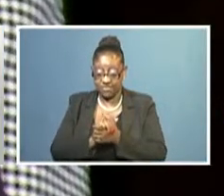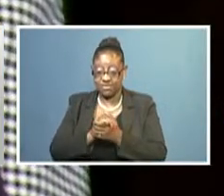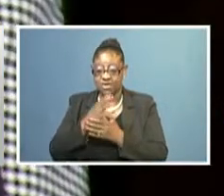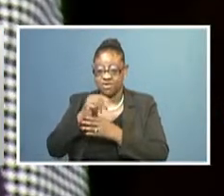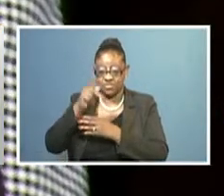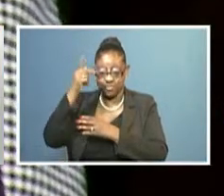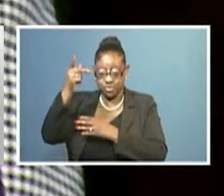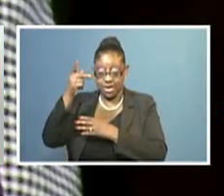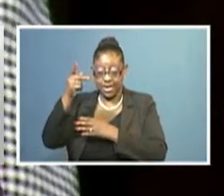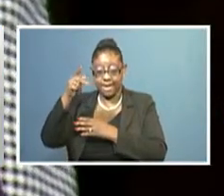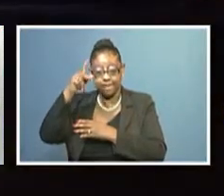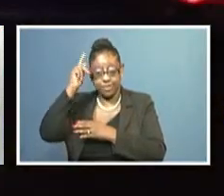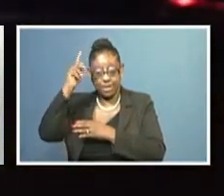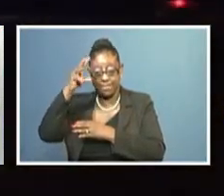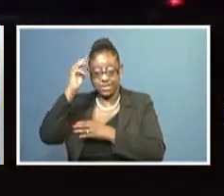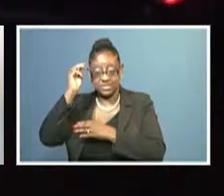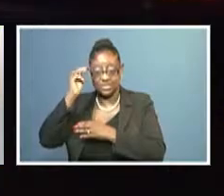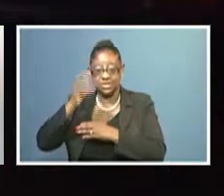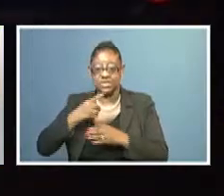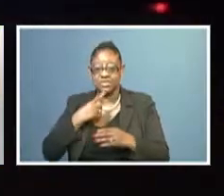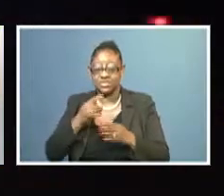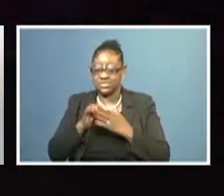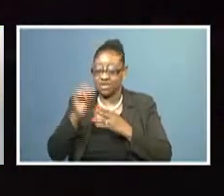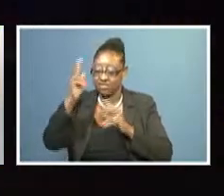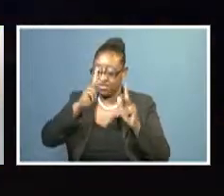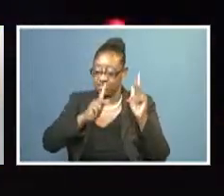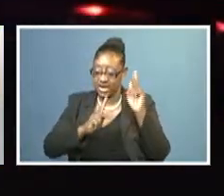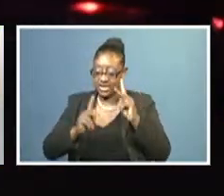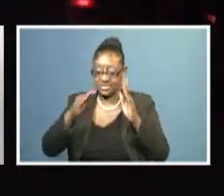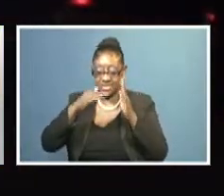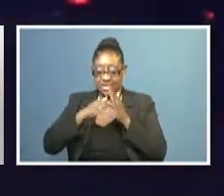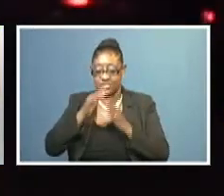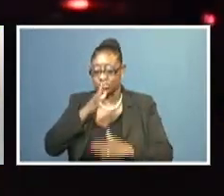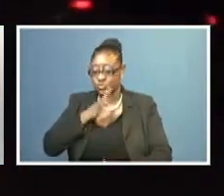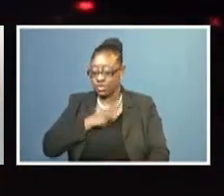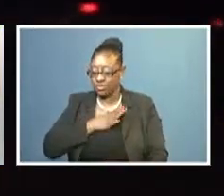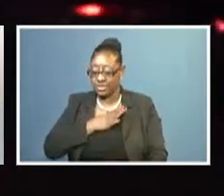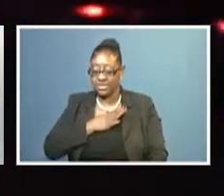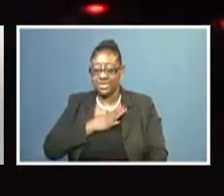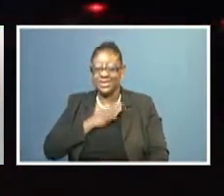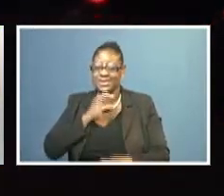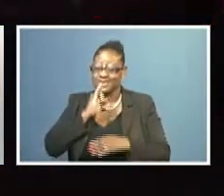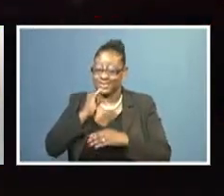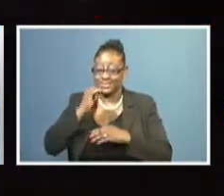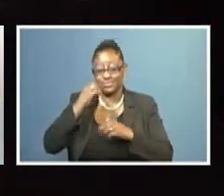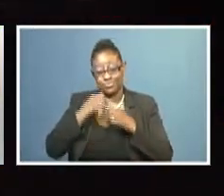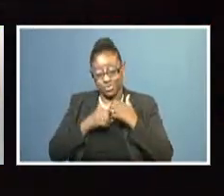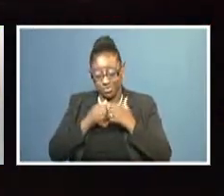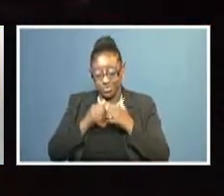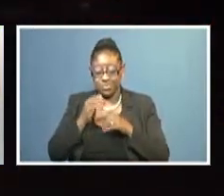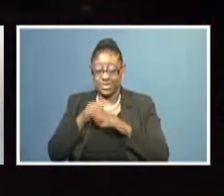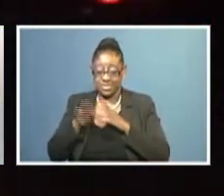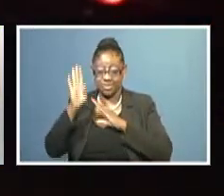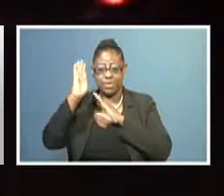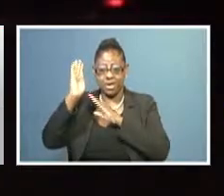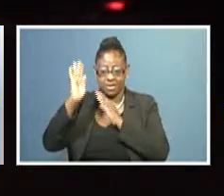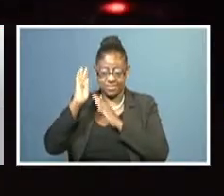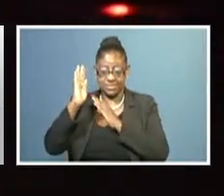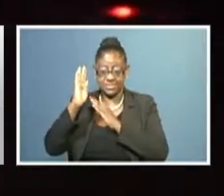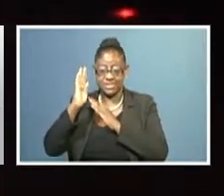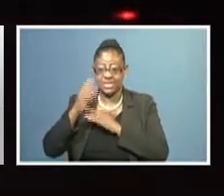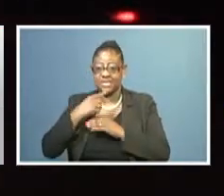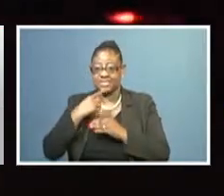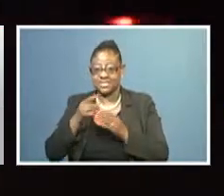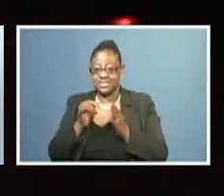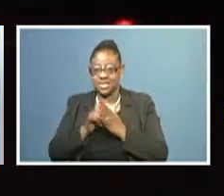Anne-Marie Davis, who today charged that violence against women is a chronic problem here in the Bahamas. Using numbers as proof,